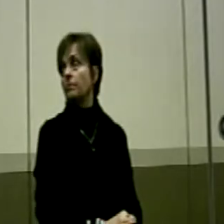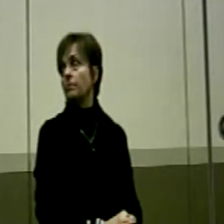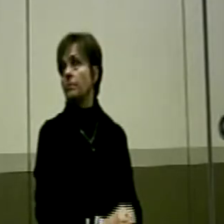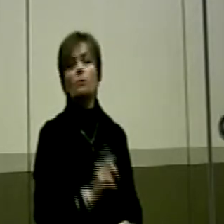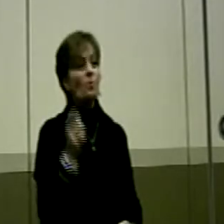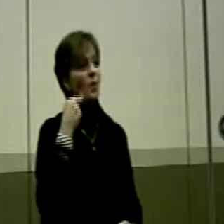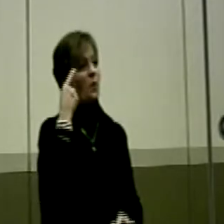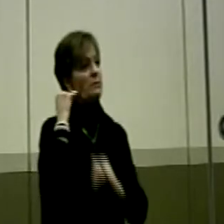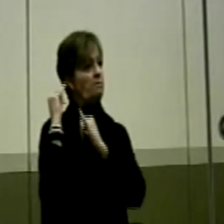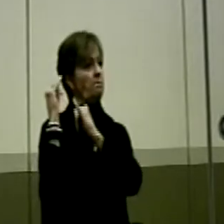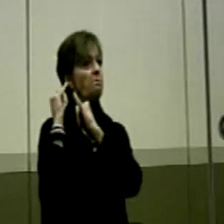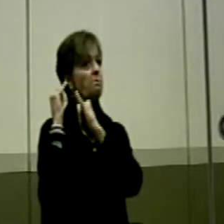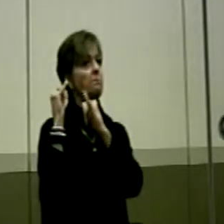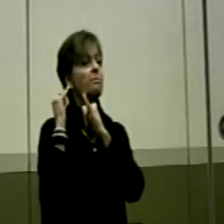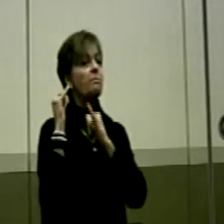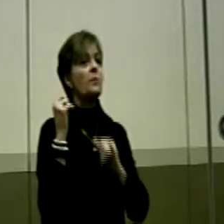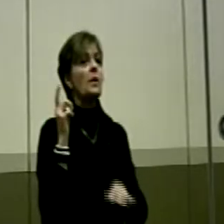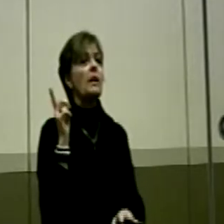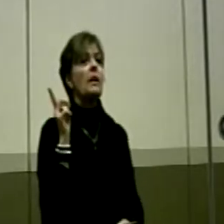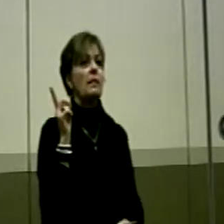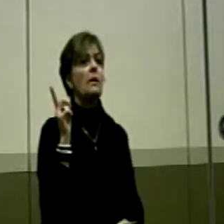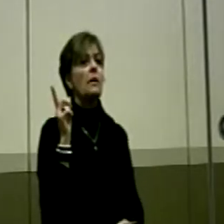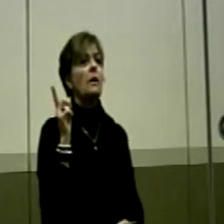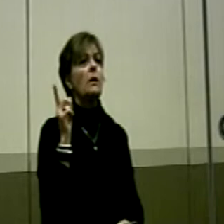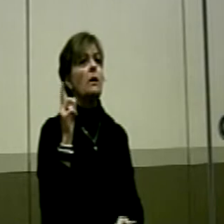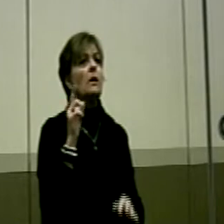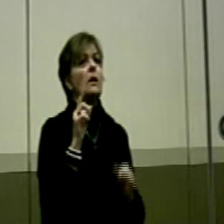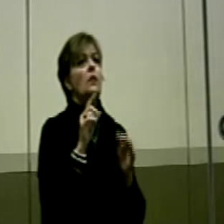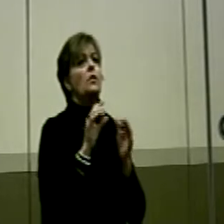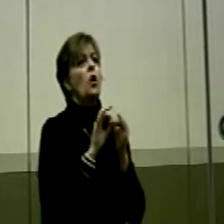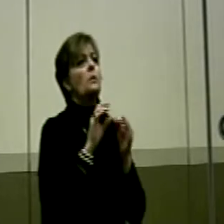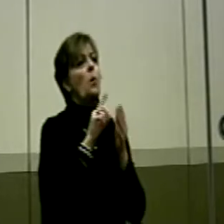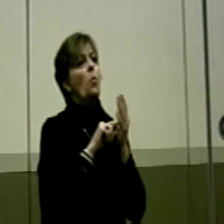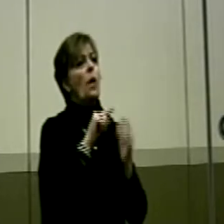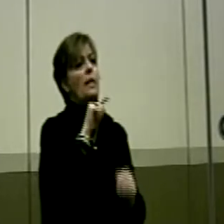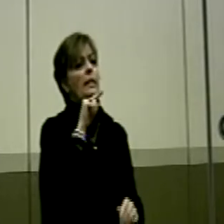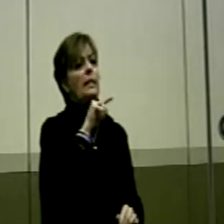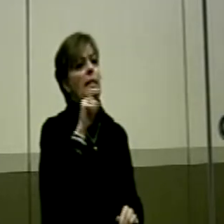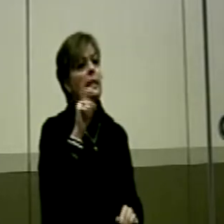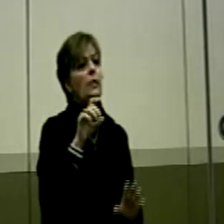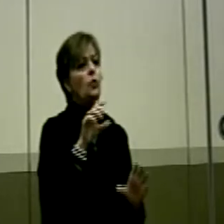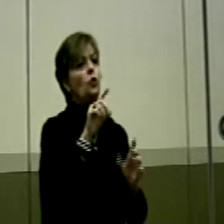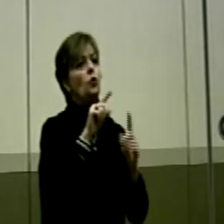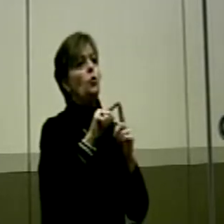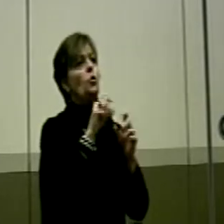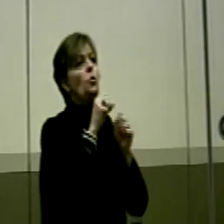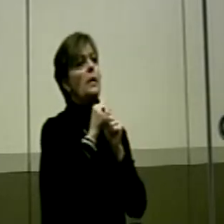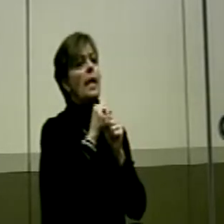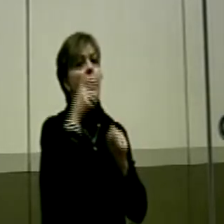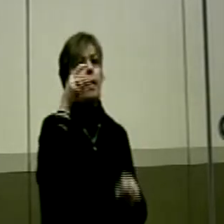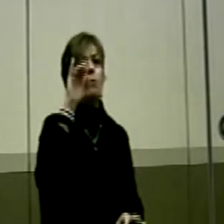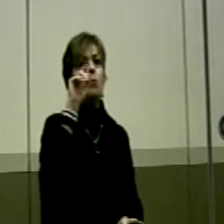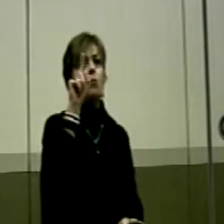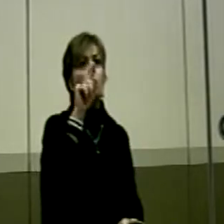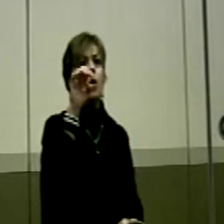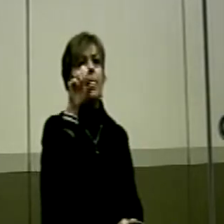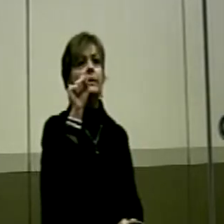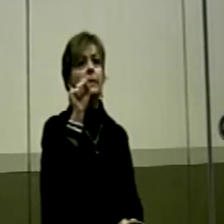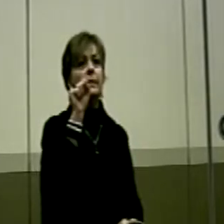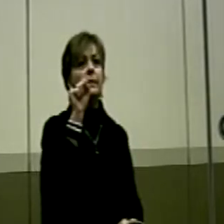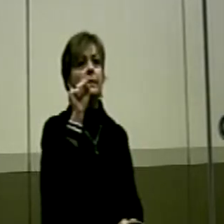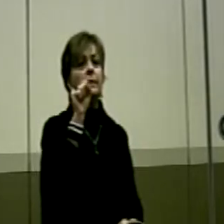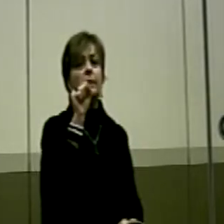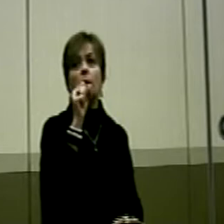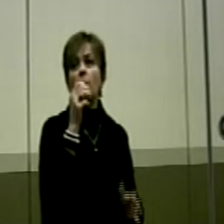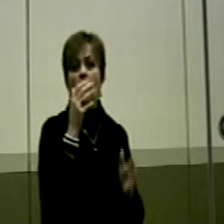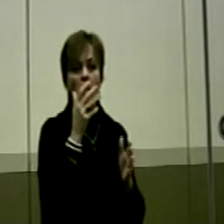here, eyes on the teacher. Yeah, and you could use it. You could use some really simple language from different interventions in the social skills programs. Like